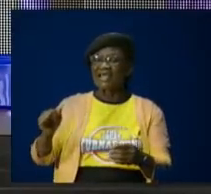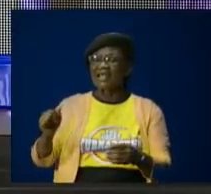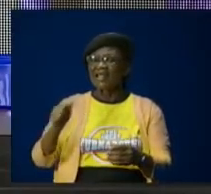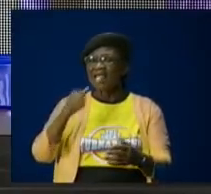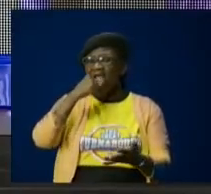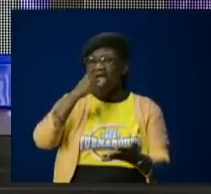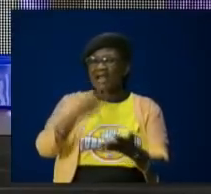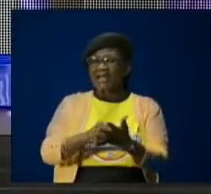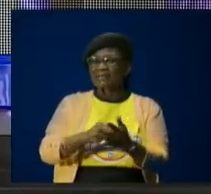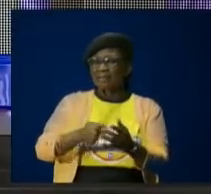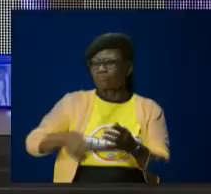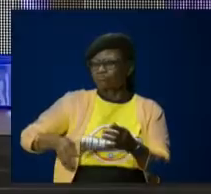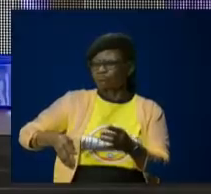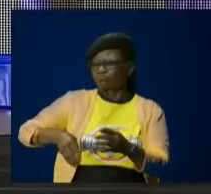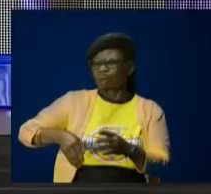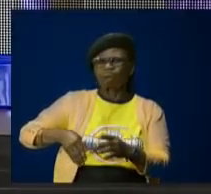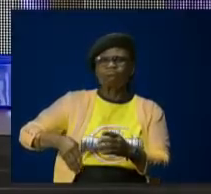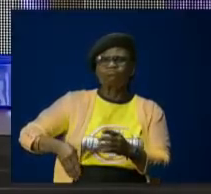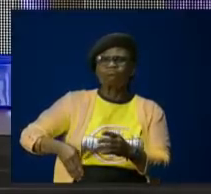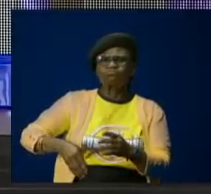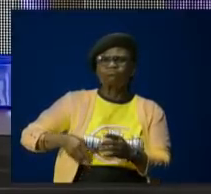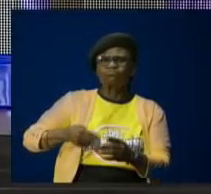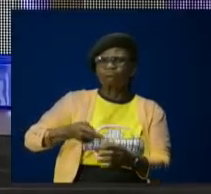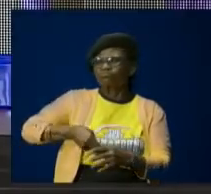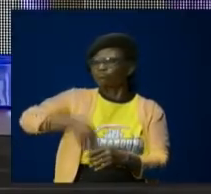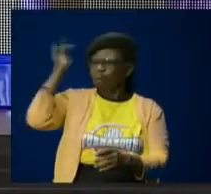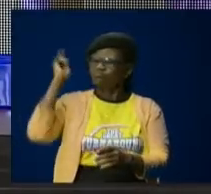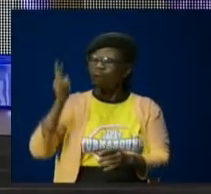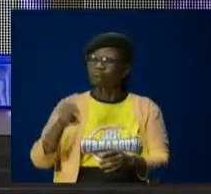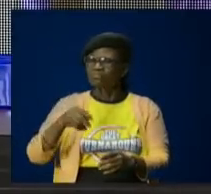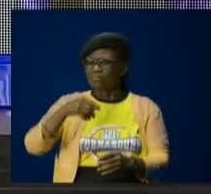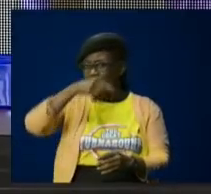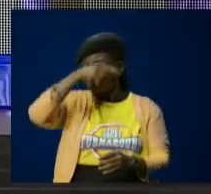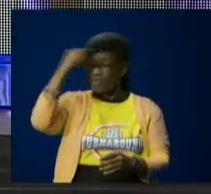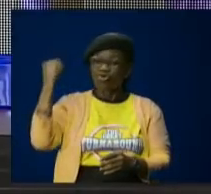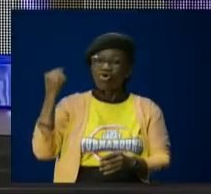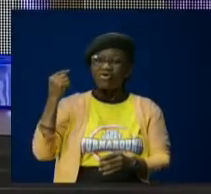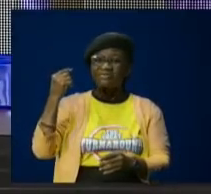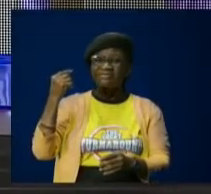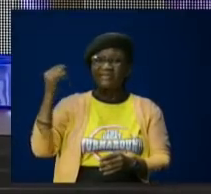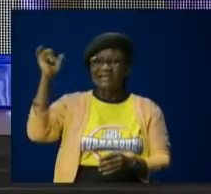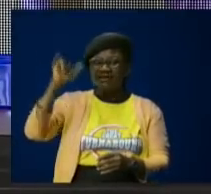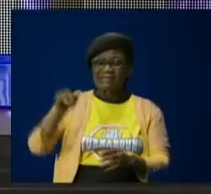because the superiors conspired against him.